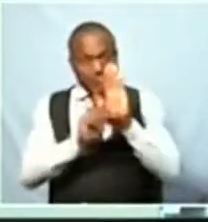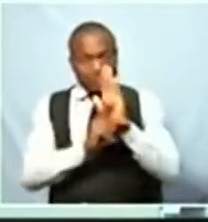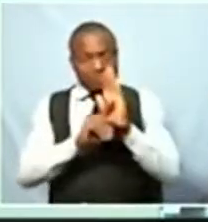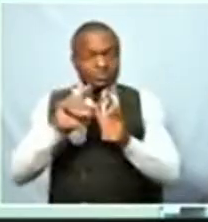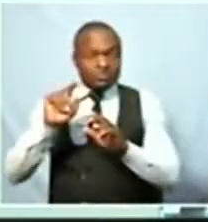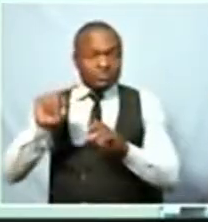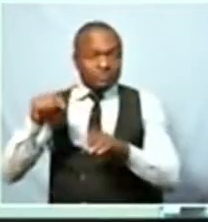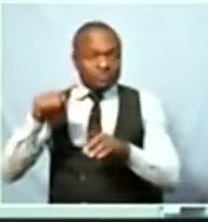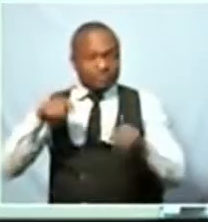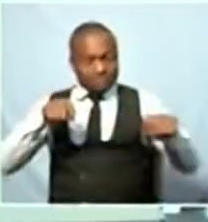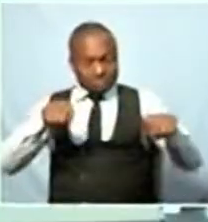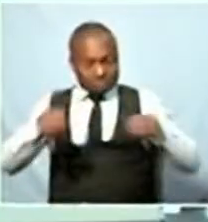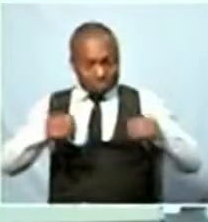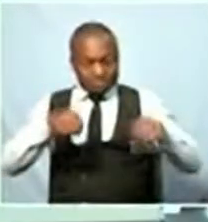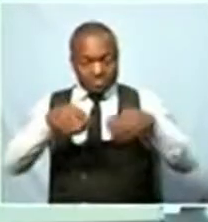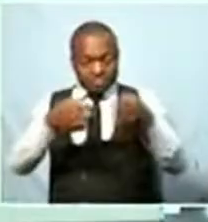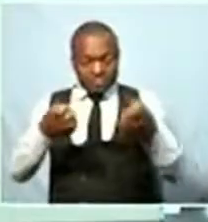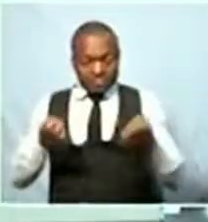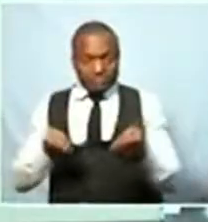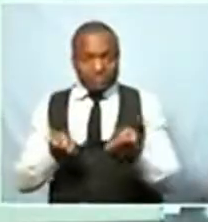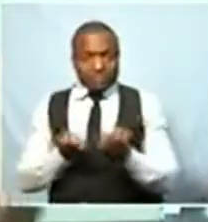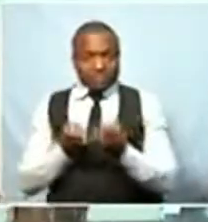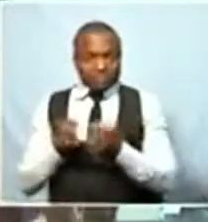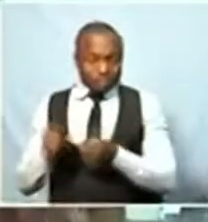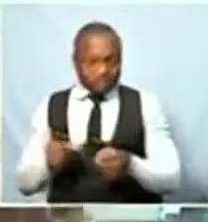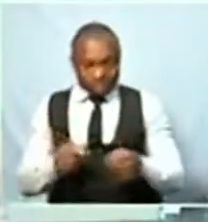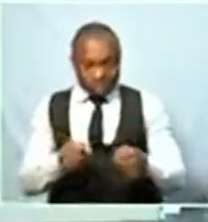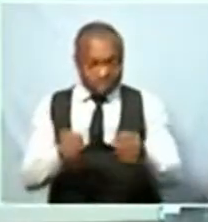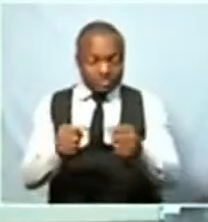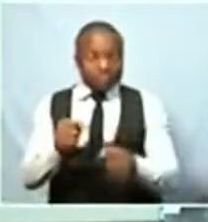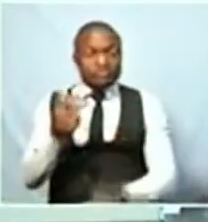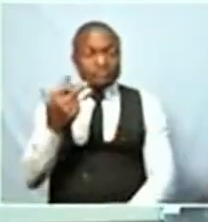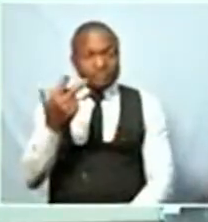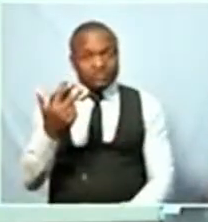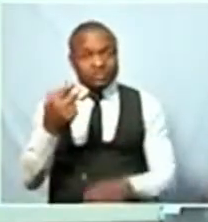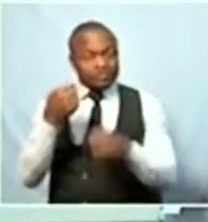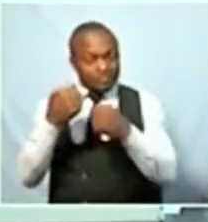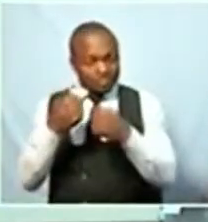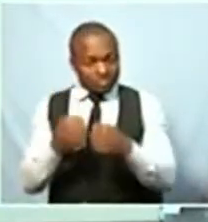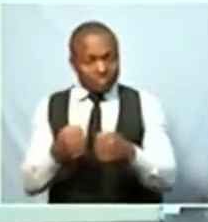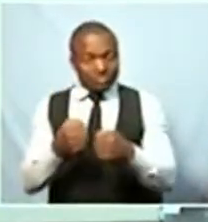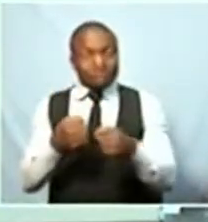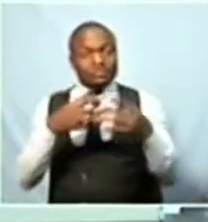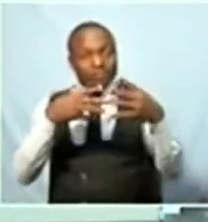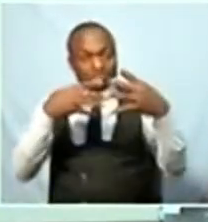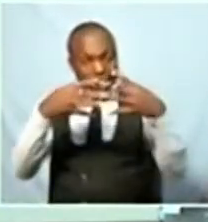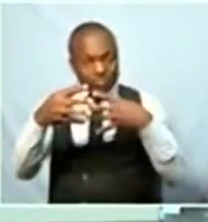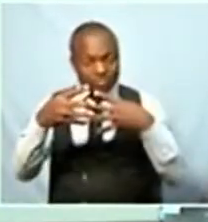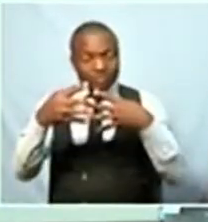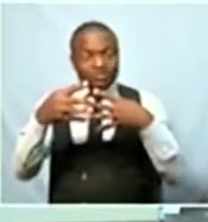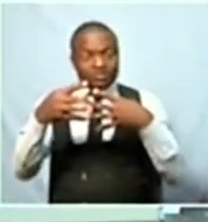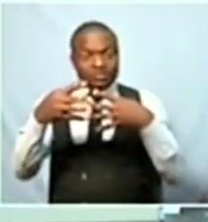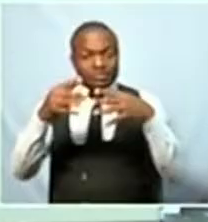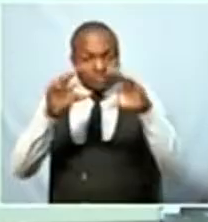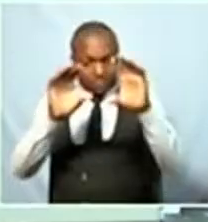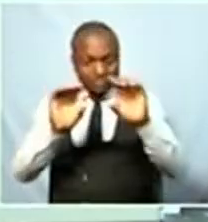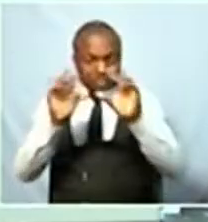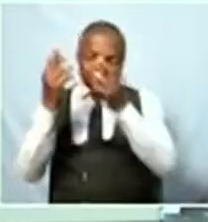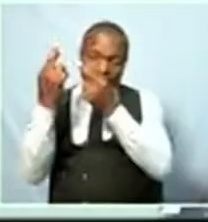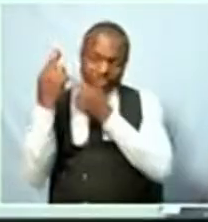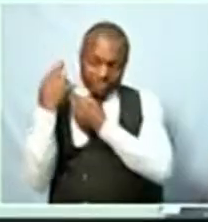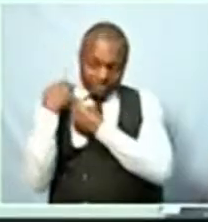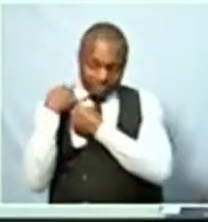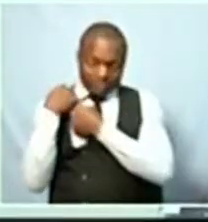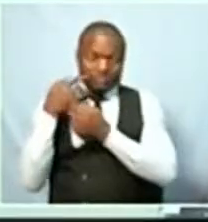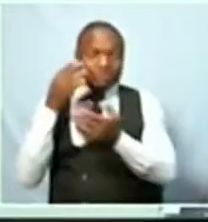governance environment. Strategy 3, strengthen transparency and accountability mechanisms.